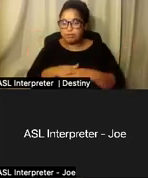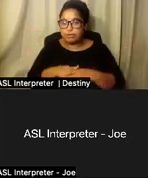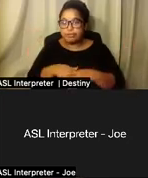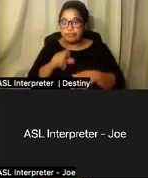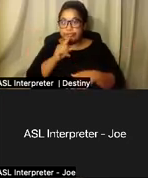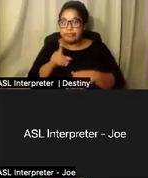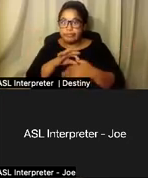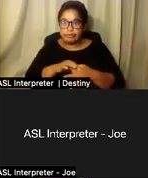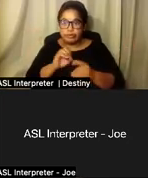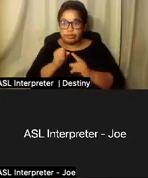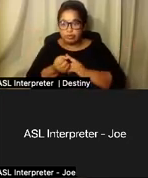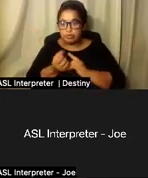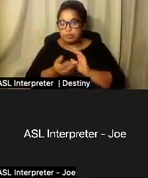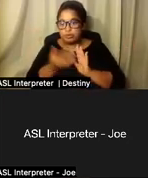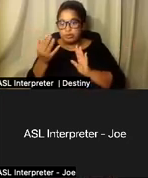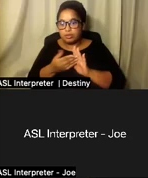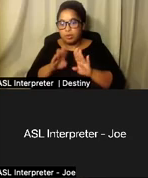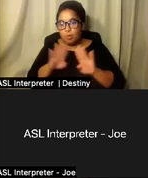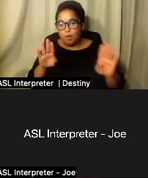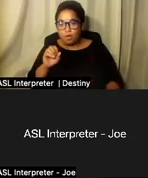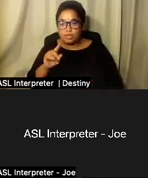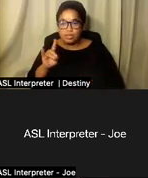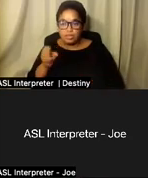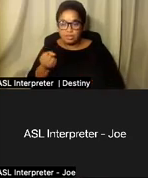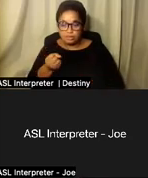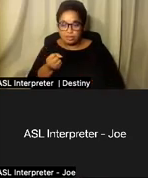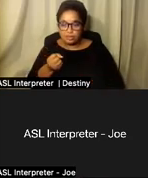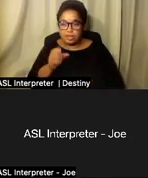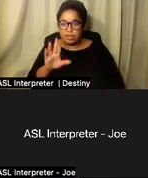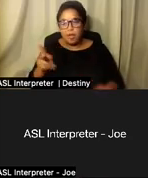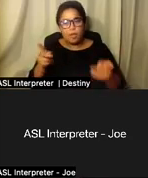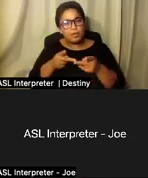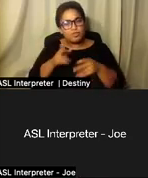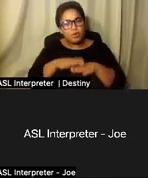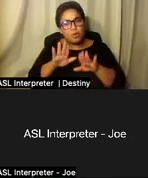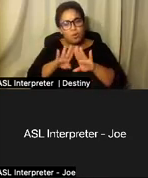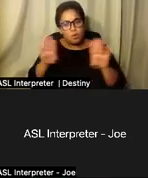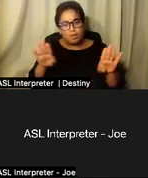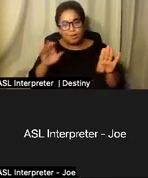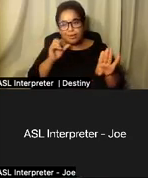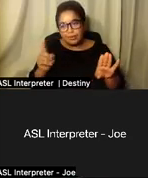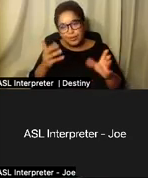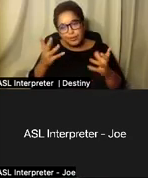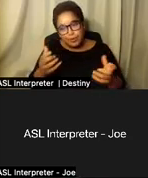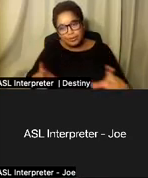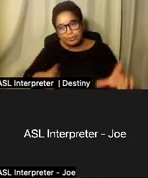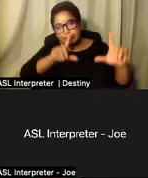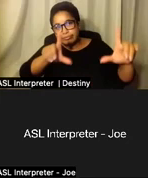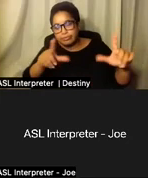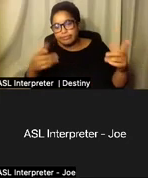of the situation is sometimes wall studs, where they're located on a wall, aren't where you want to hang a